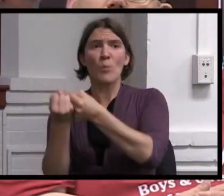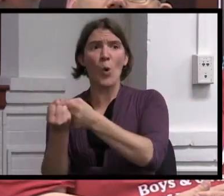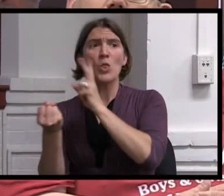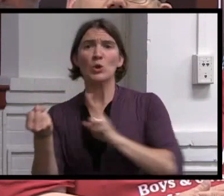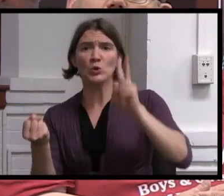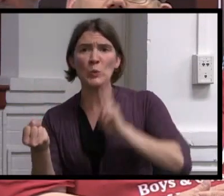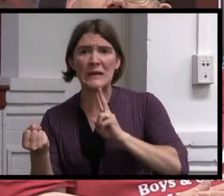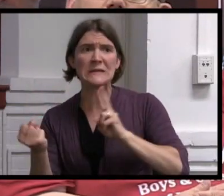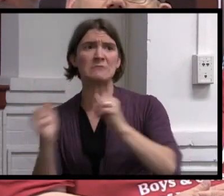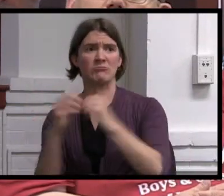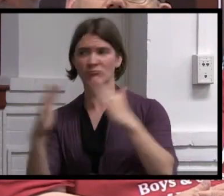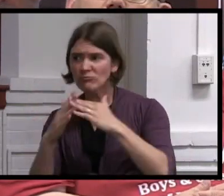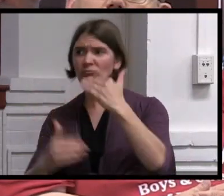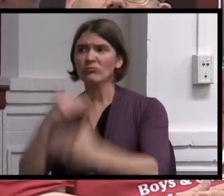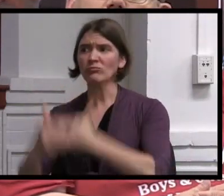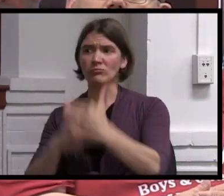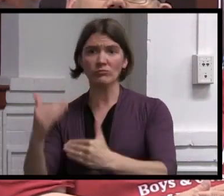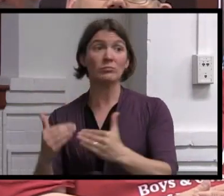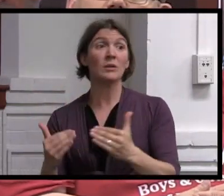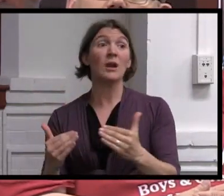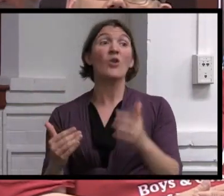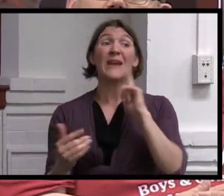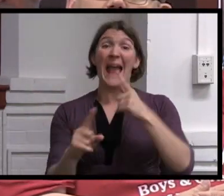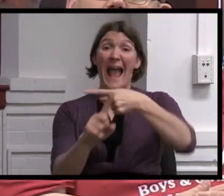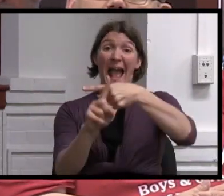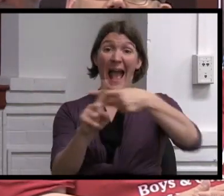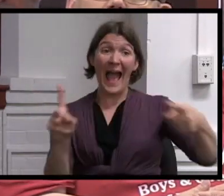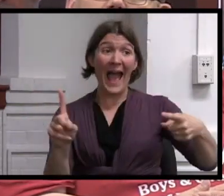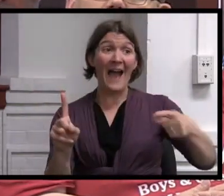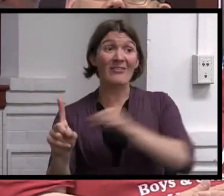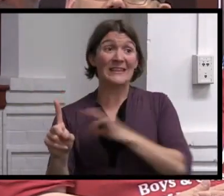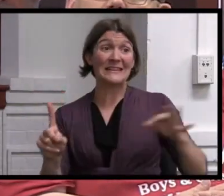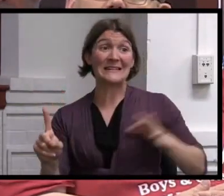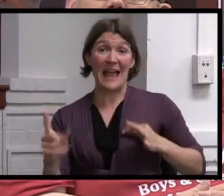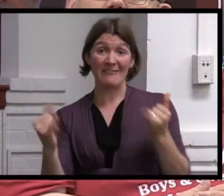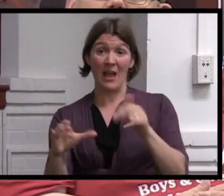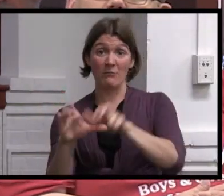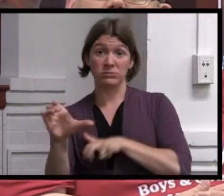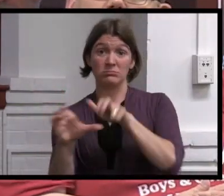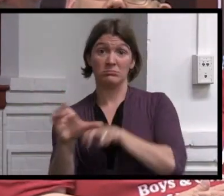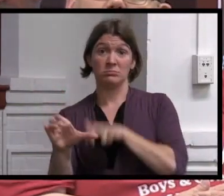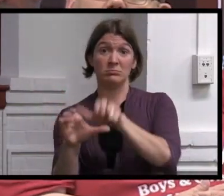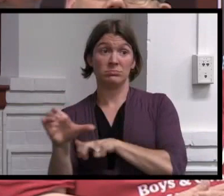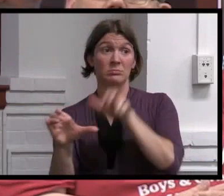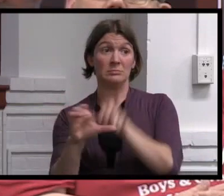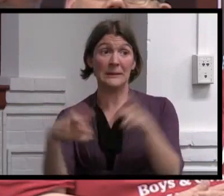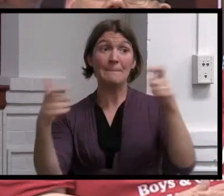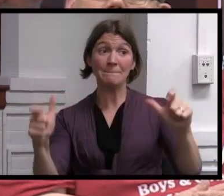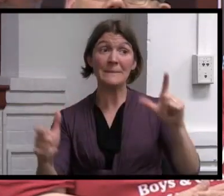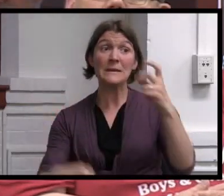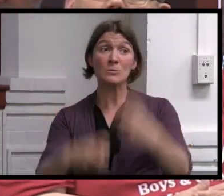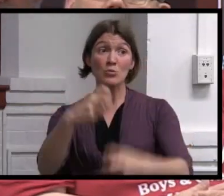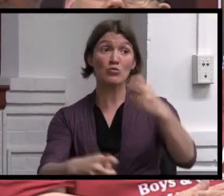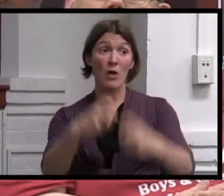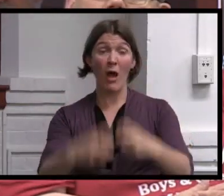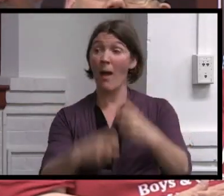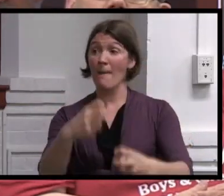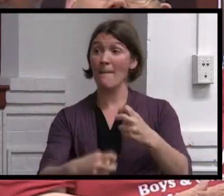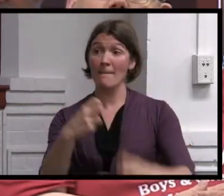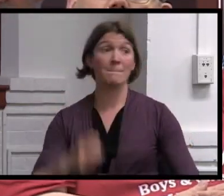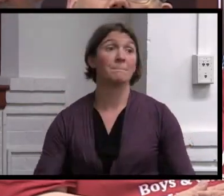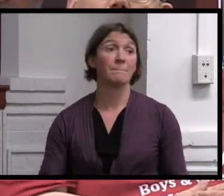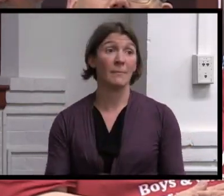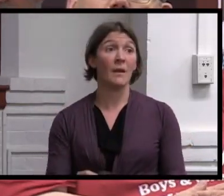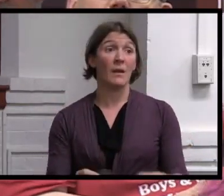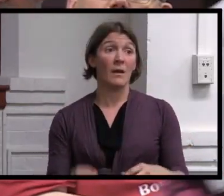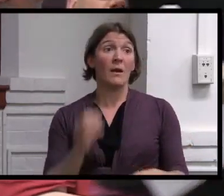Serenity. About half of them are resigning right now. Wow. So it's serious, yeah, unfortunately. But there